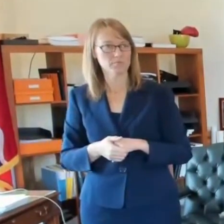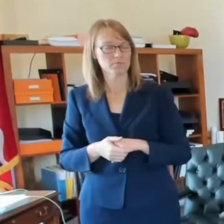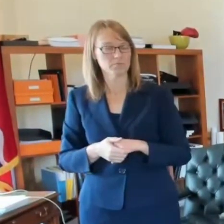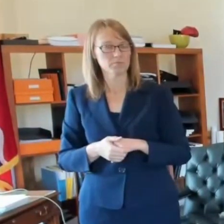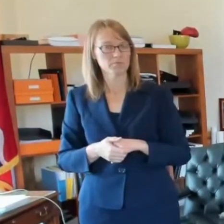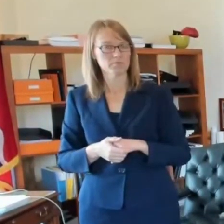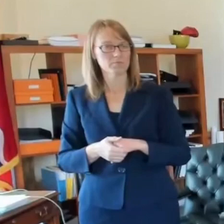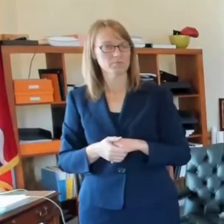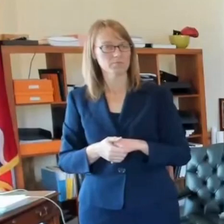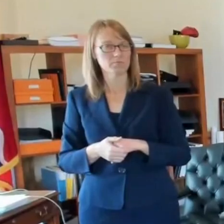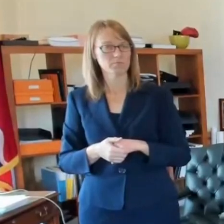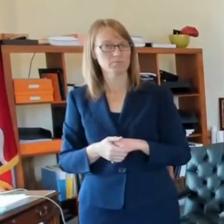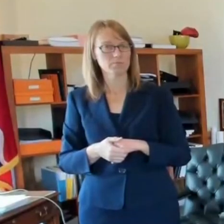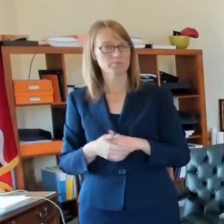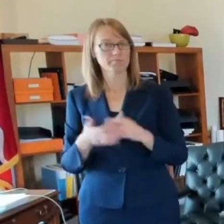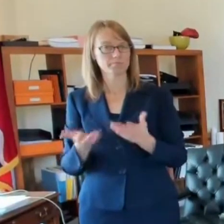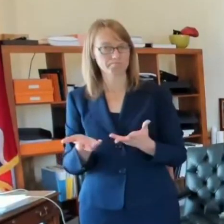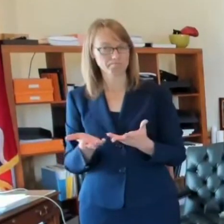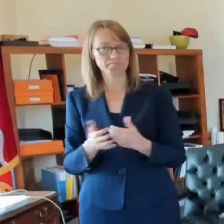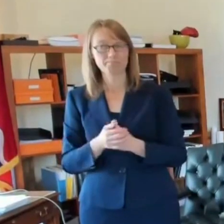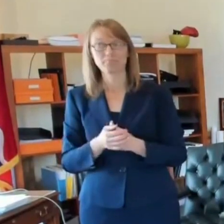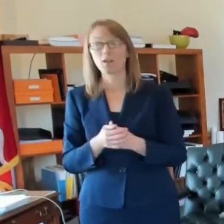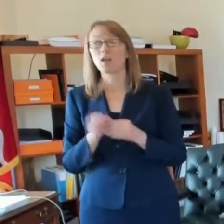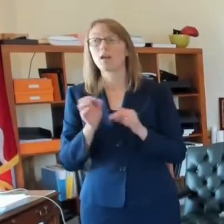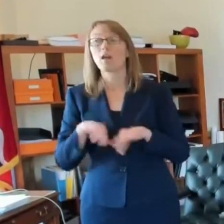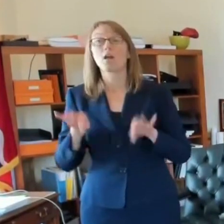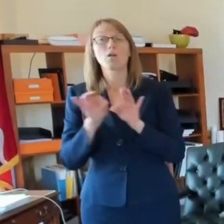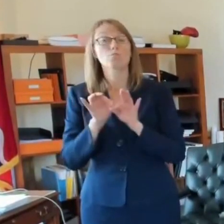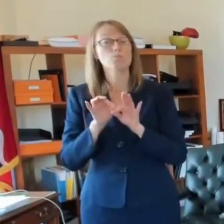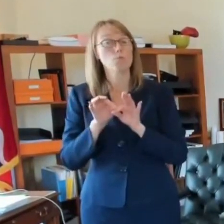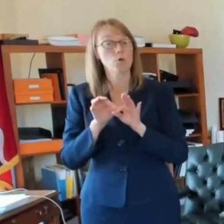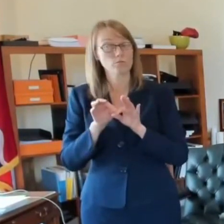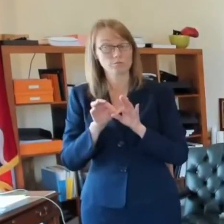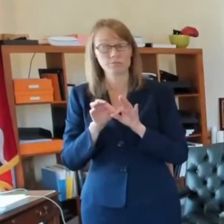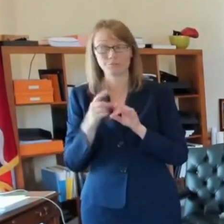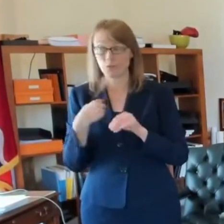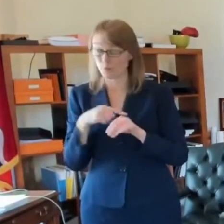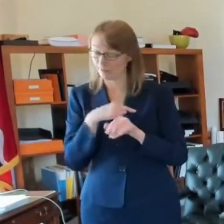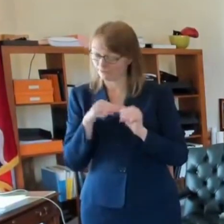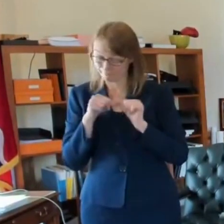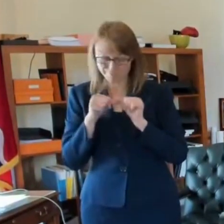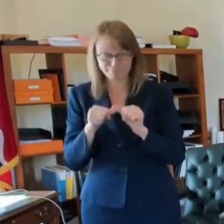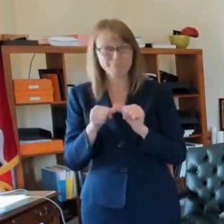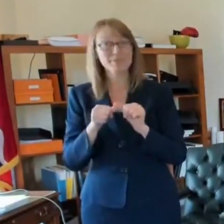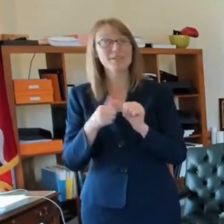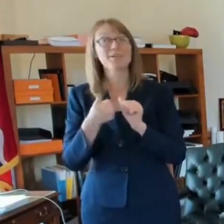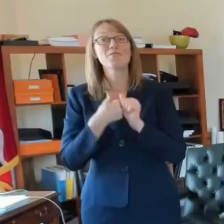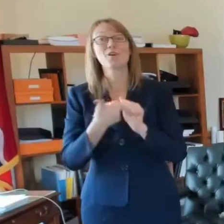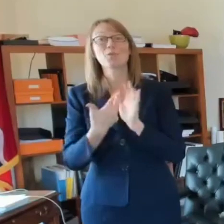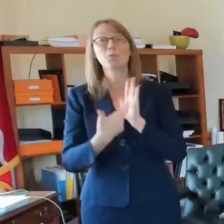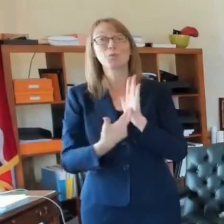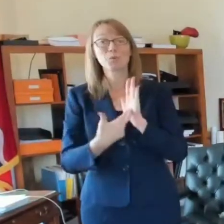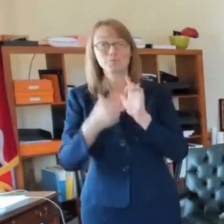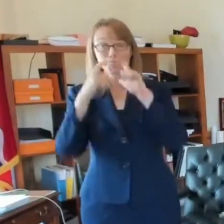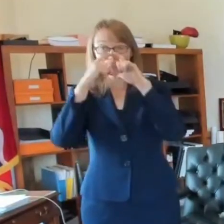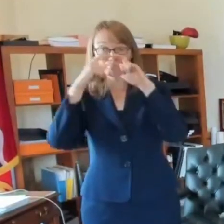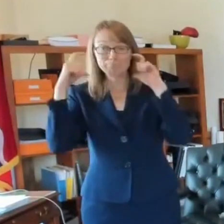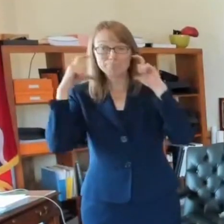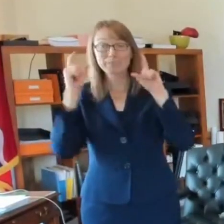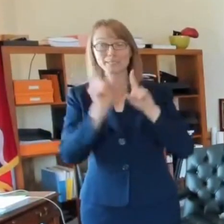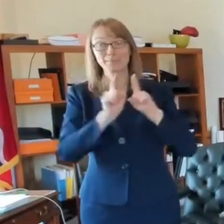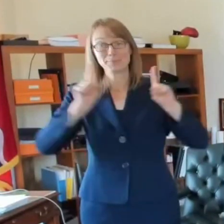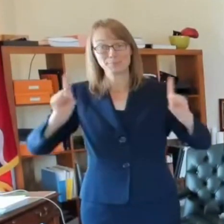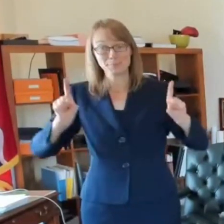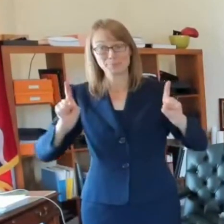So, you know, we've got to continue to wear our masks and social distance. We're concerned because we're coming into